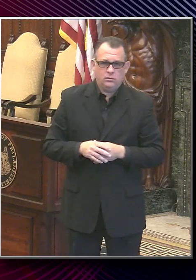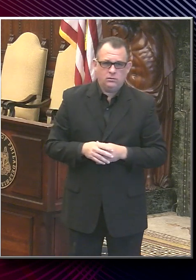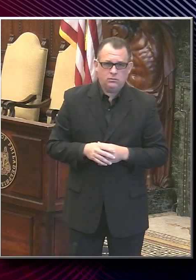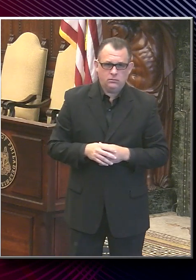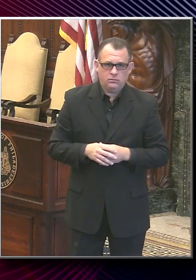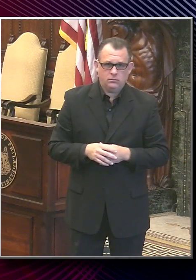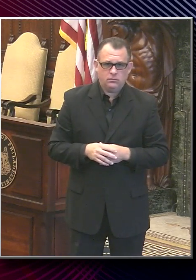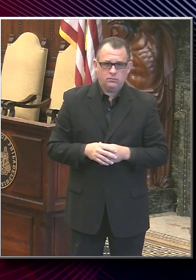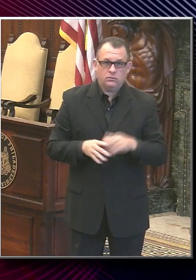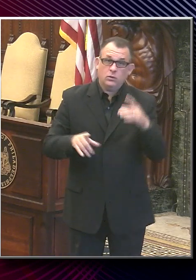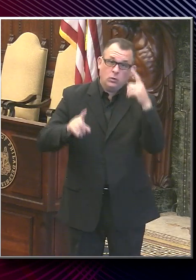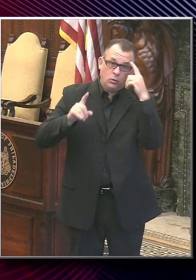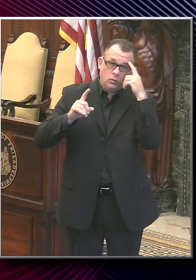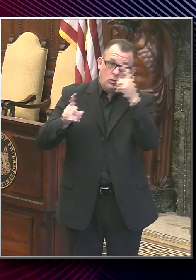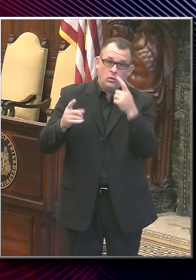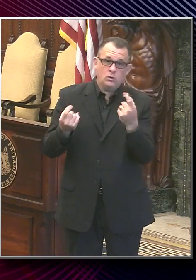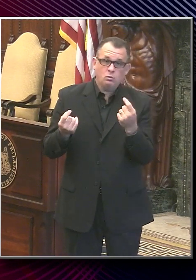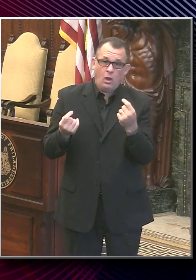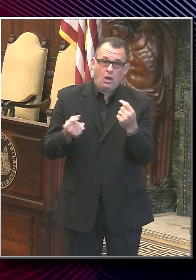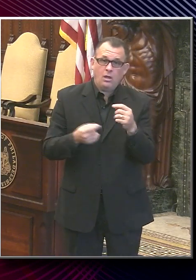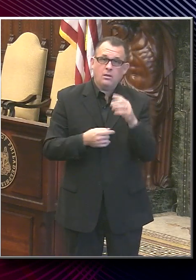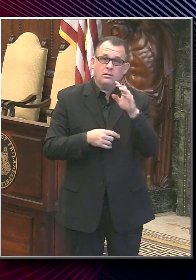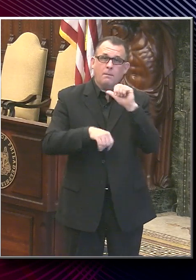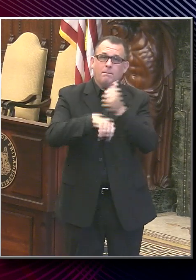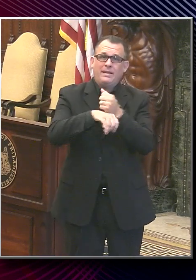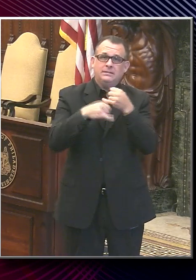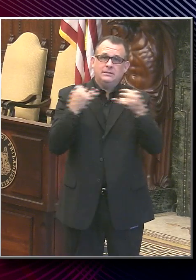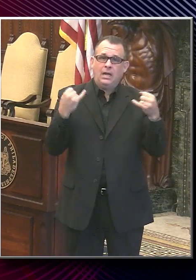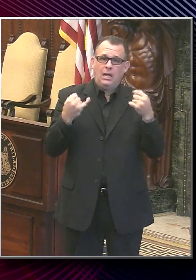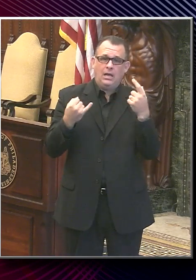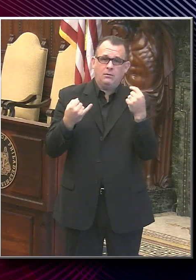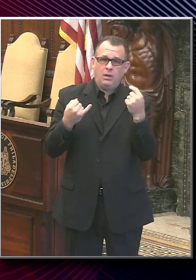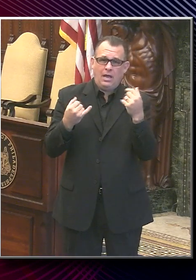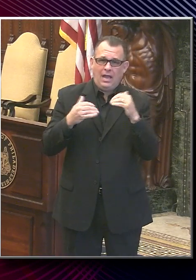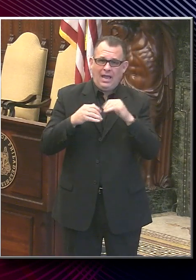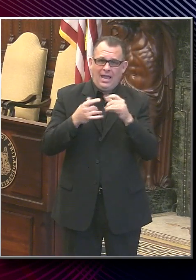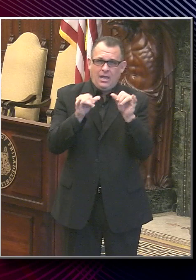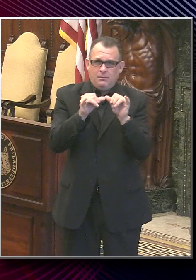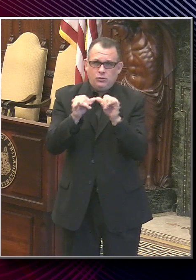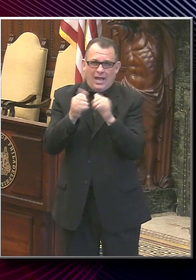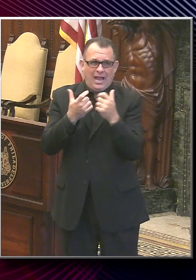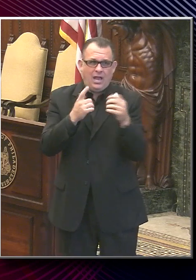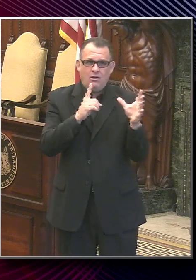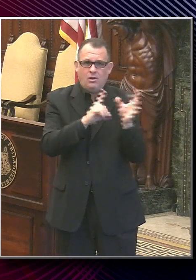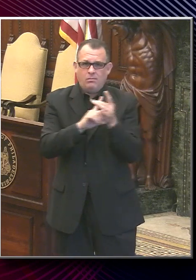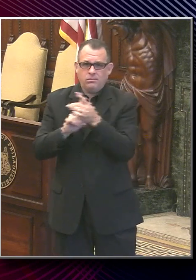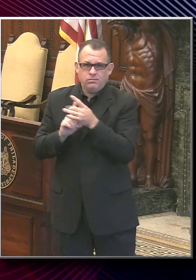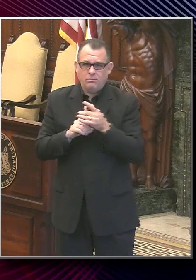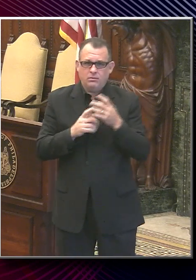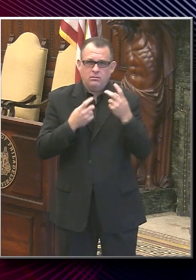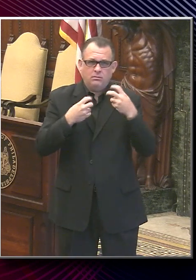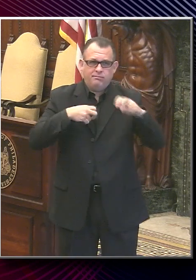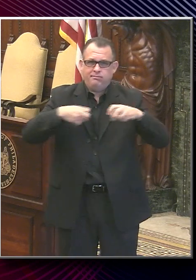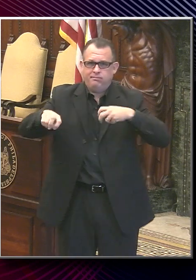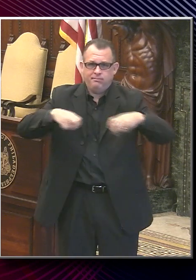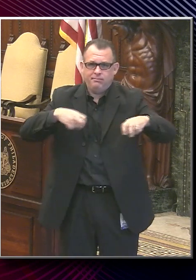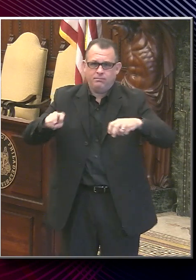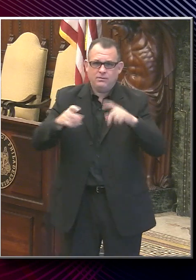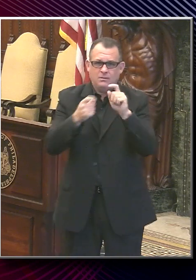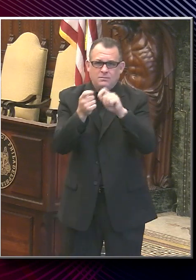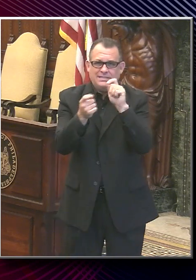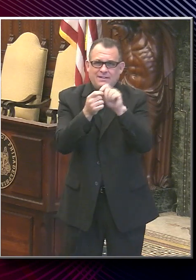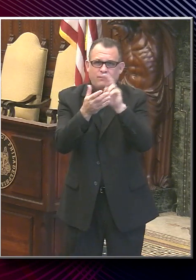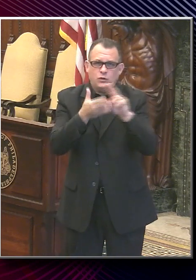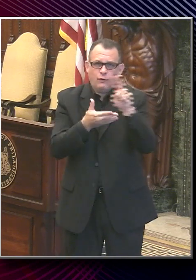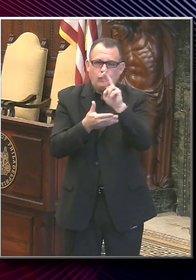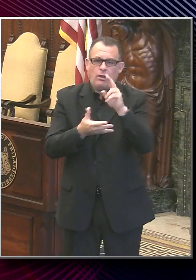a baseline for possible transmission at the particular university.